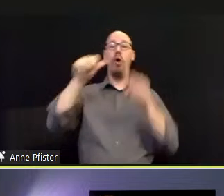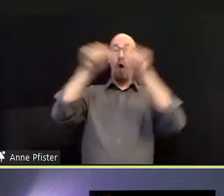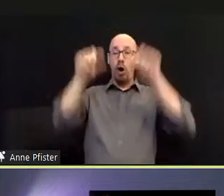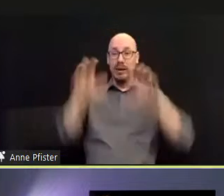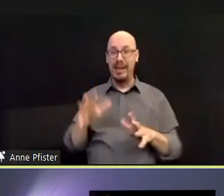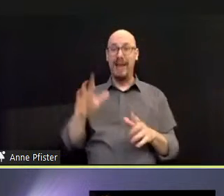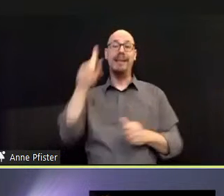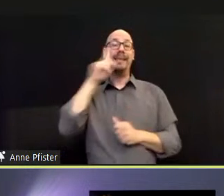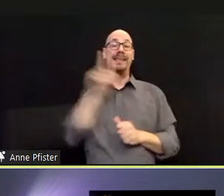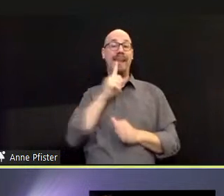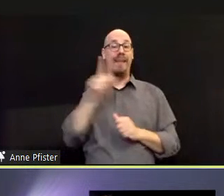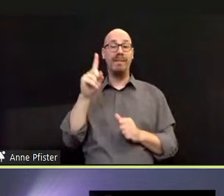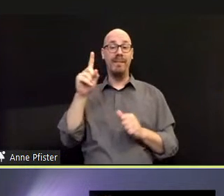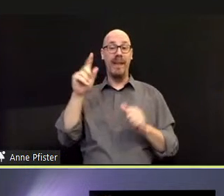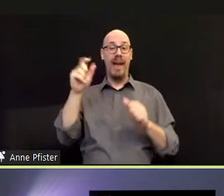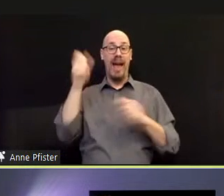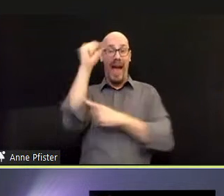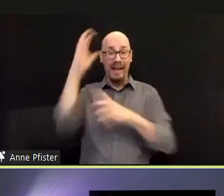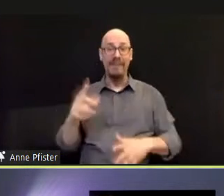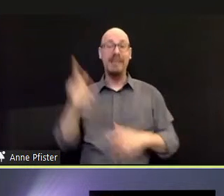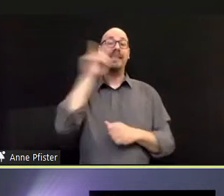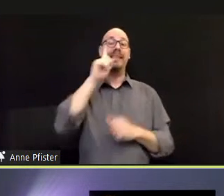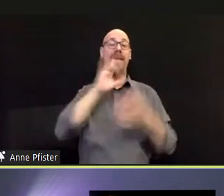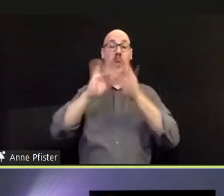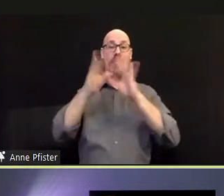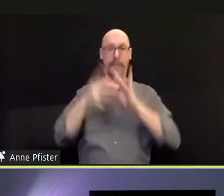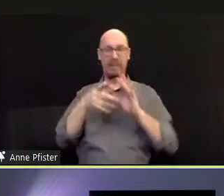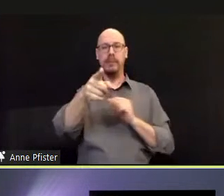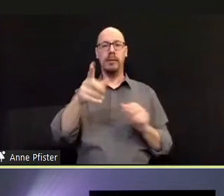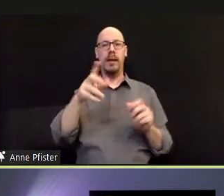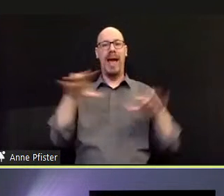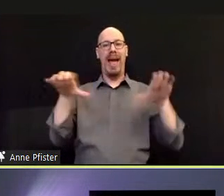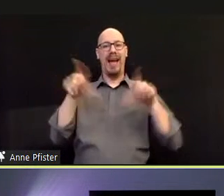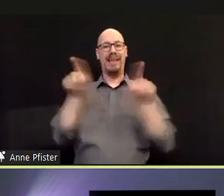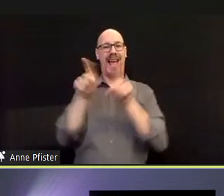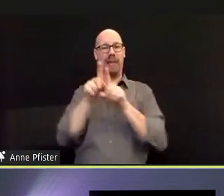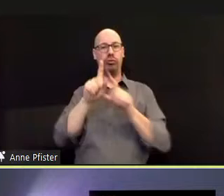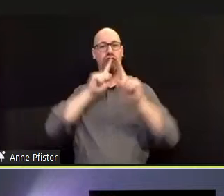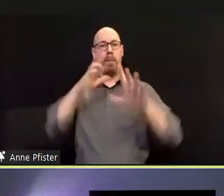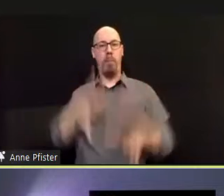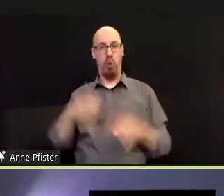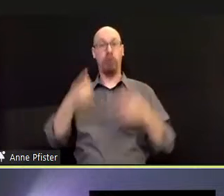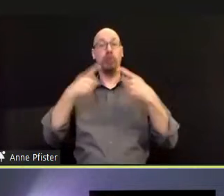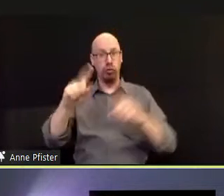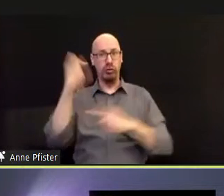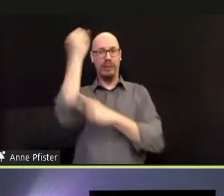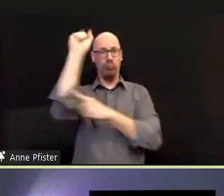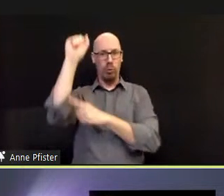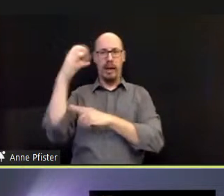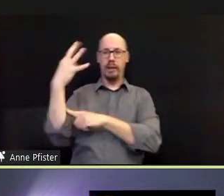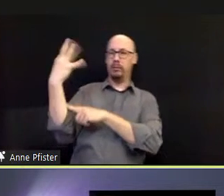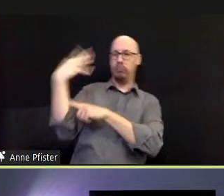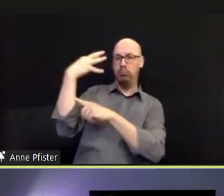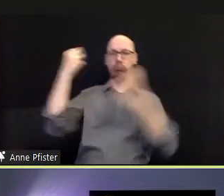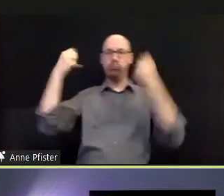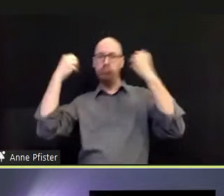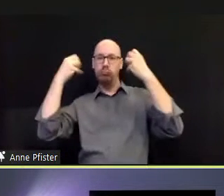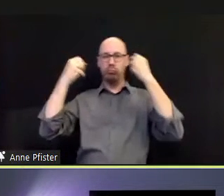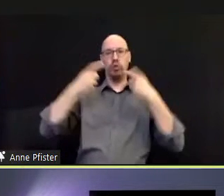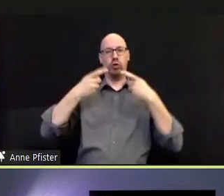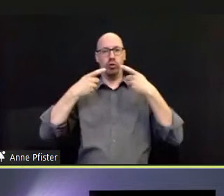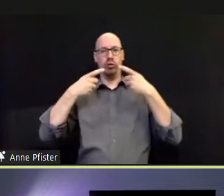deaf Olympians, acting as citizen reporters during the Maidan protests, recording and streaming reports from the